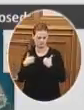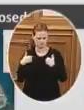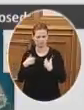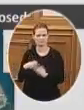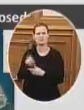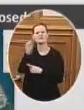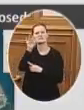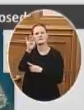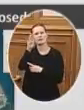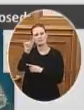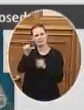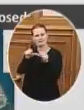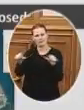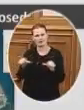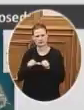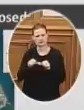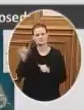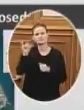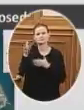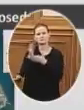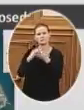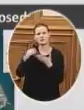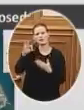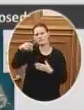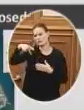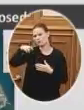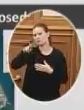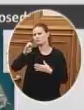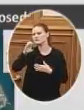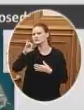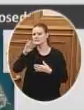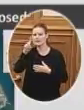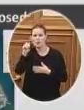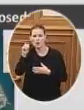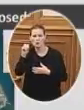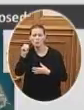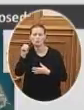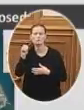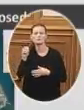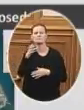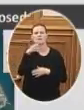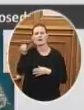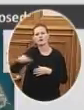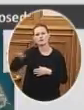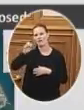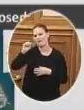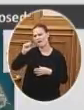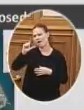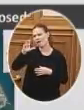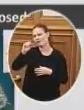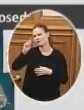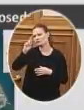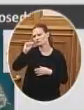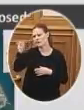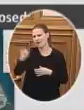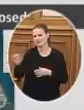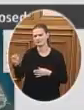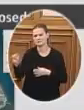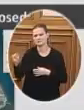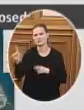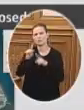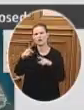Bay Area, such as portions of the Presidio along Crissy Field, and then around Alcatraz where there's sensitive water